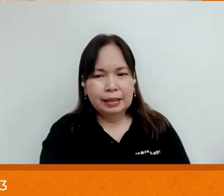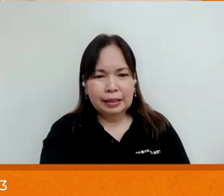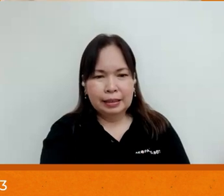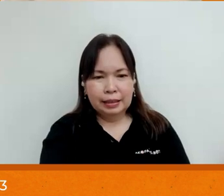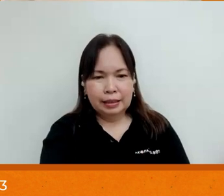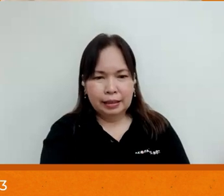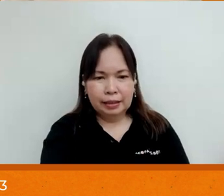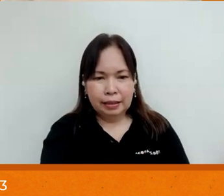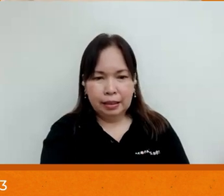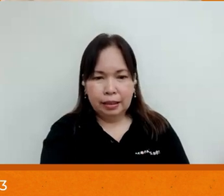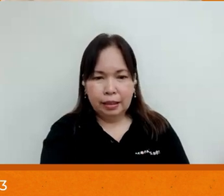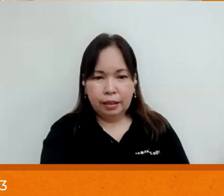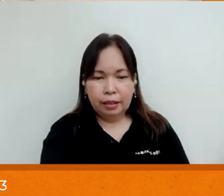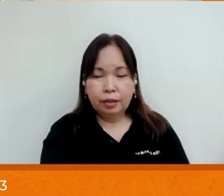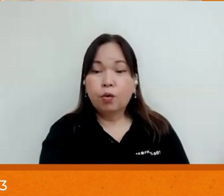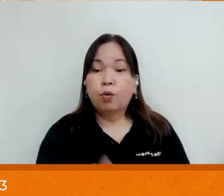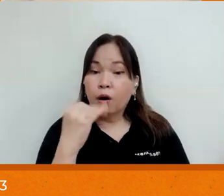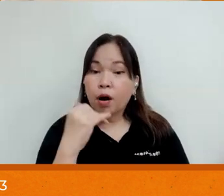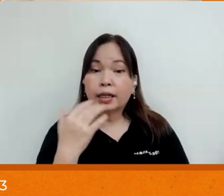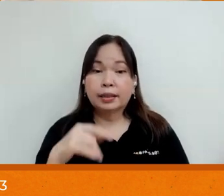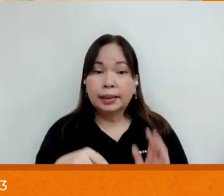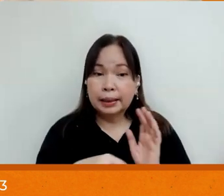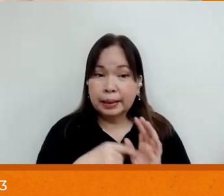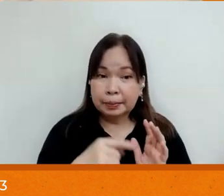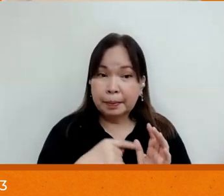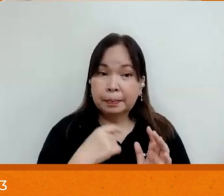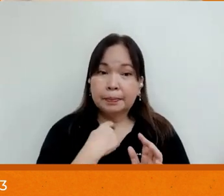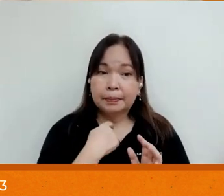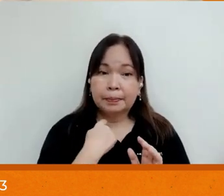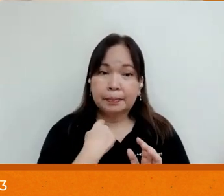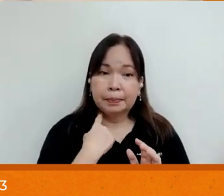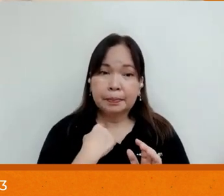sometimes kasi if the spirituality, yung